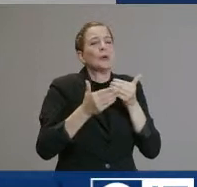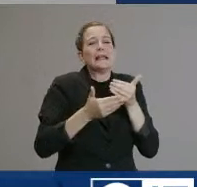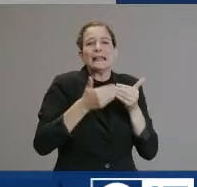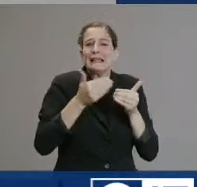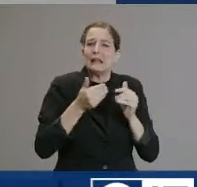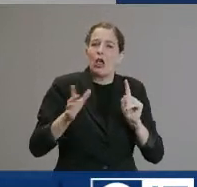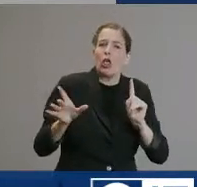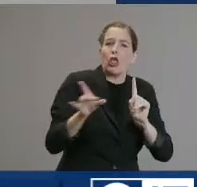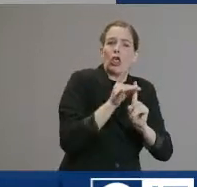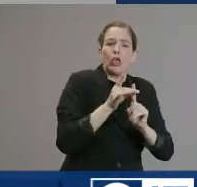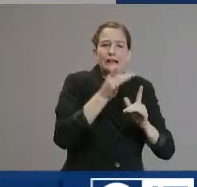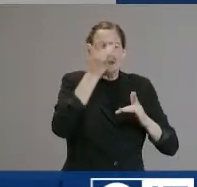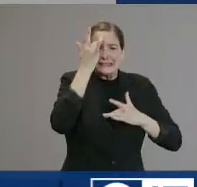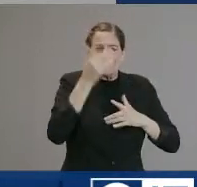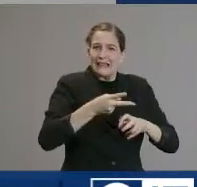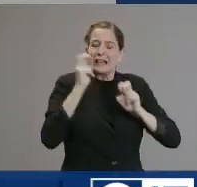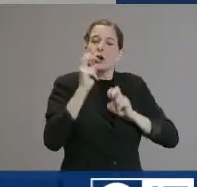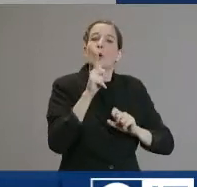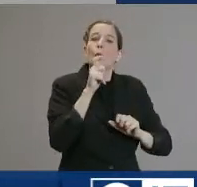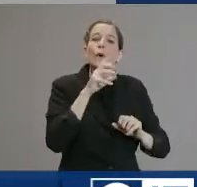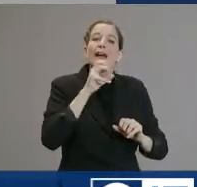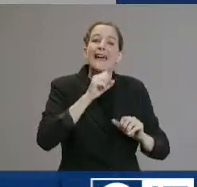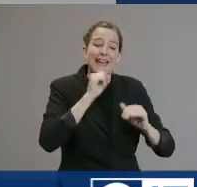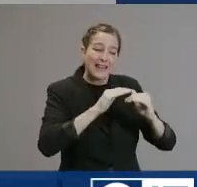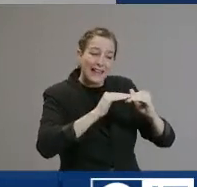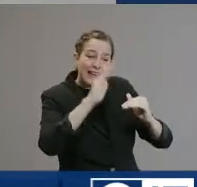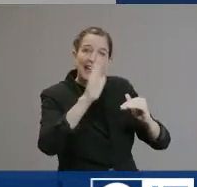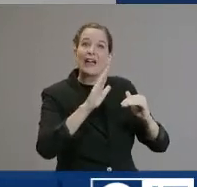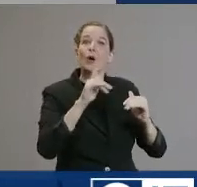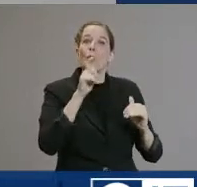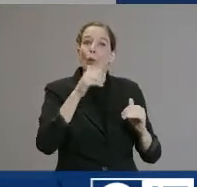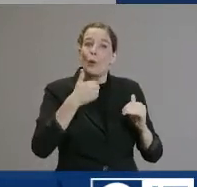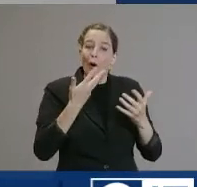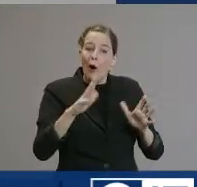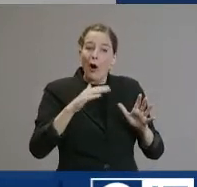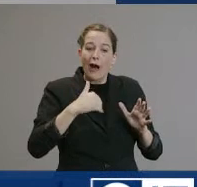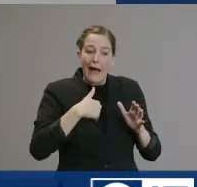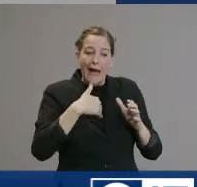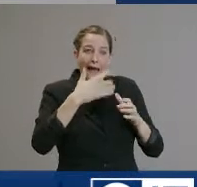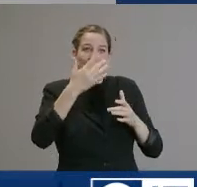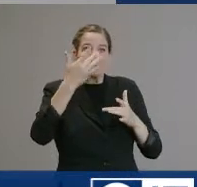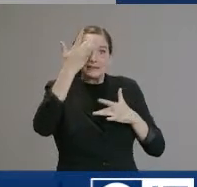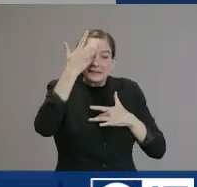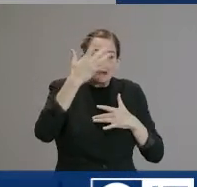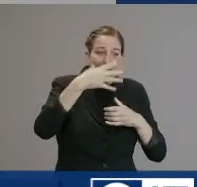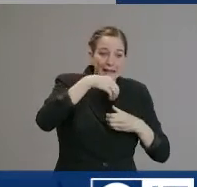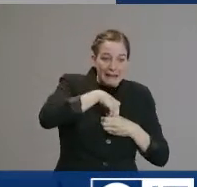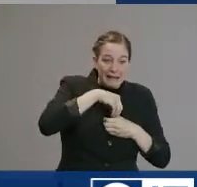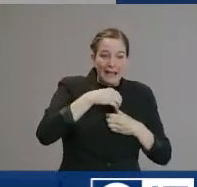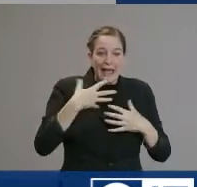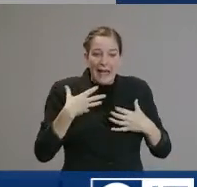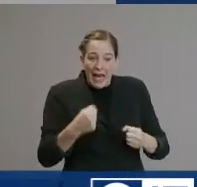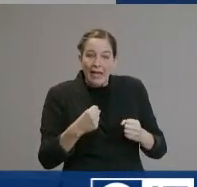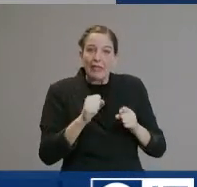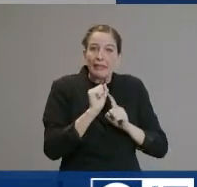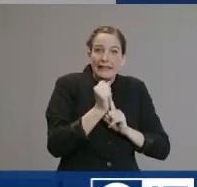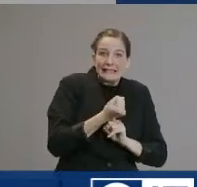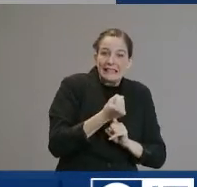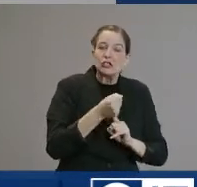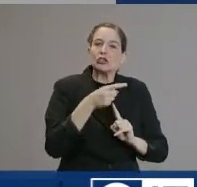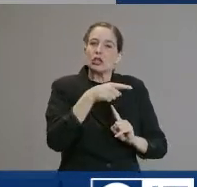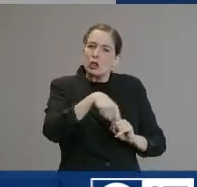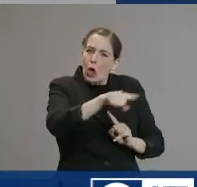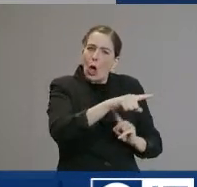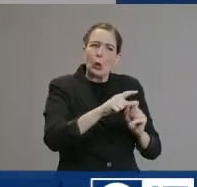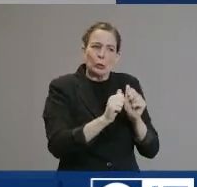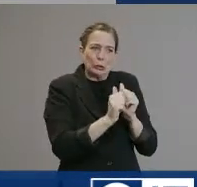and at-risk conditions, and we're going to continue to do that every single day until there is a vaccine. So let me follow up. I'm reading from